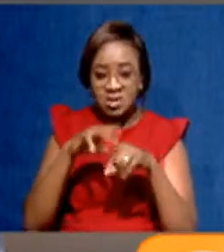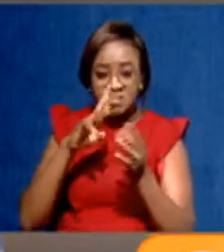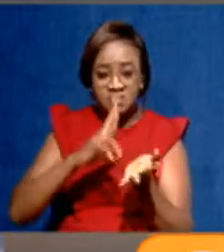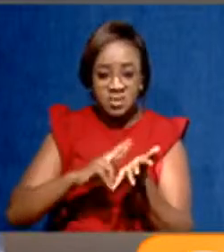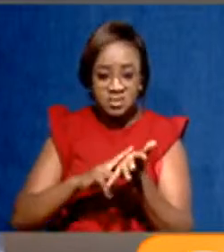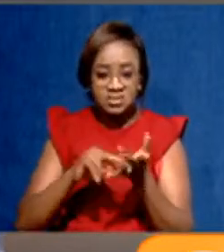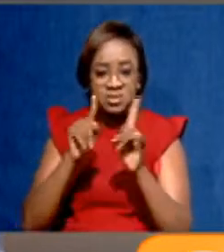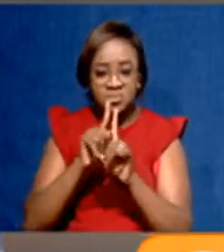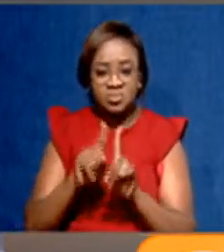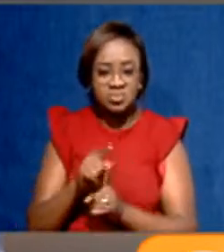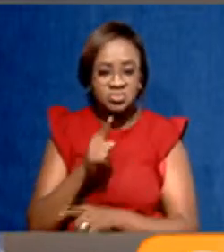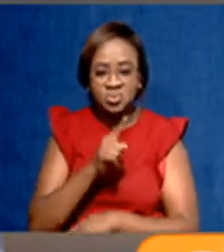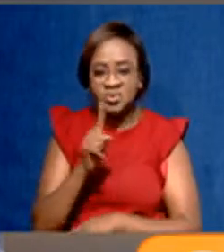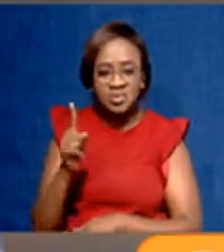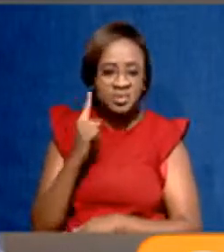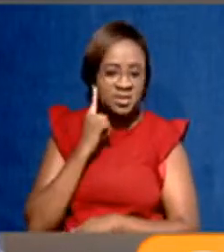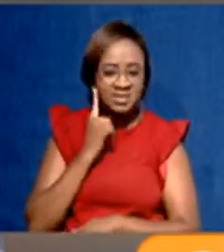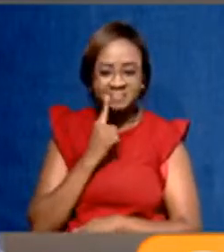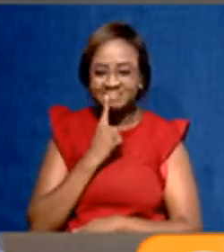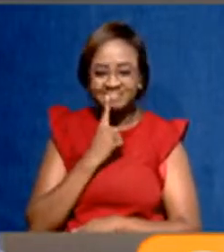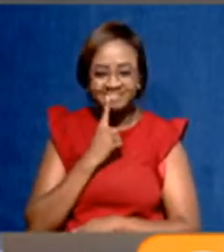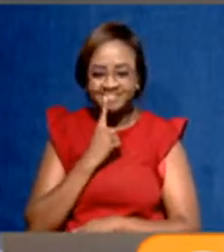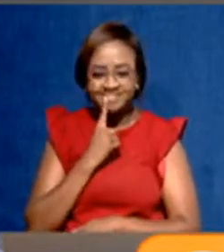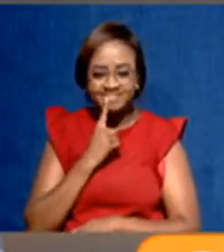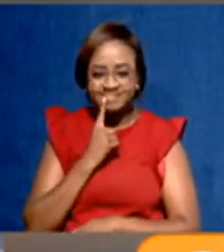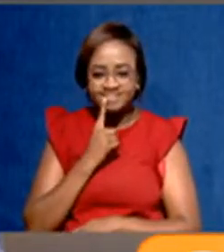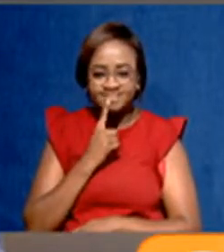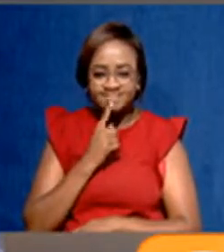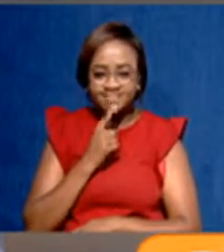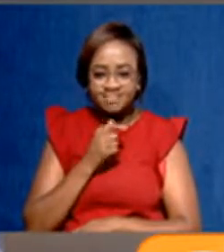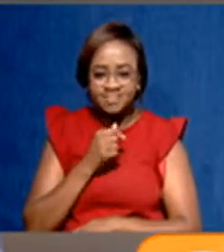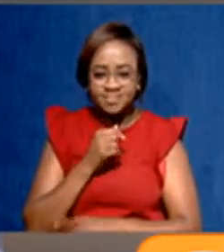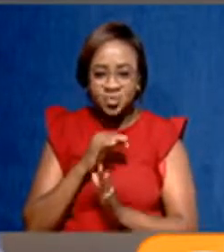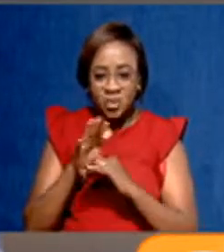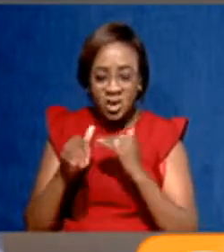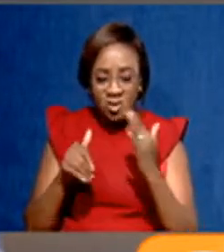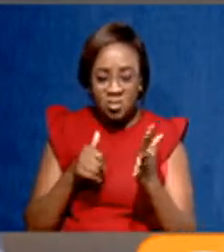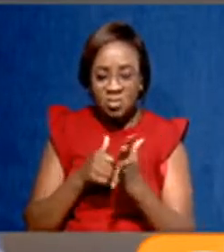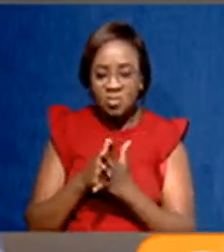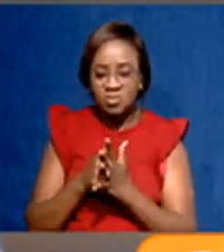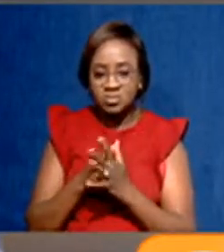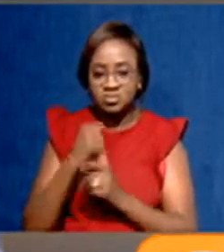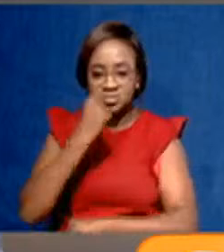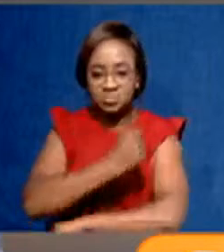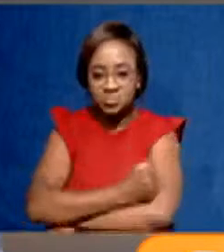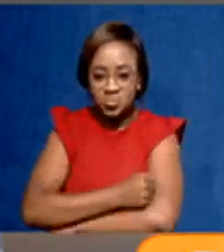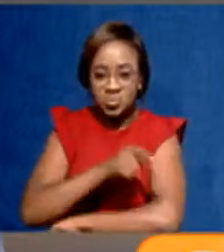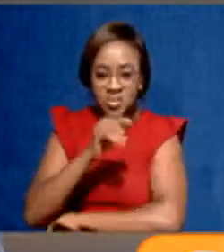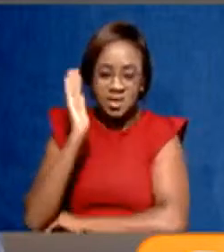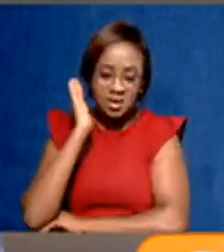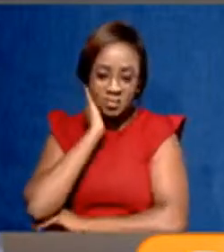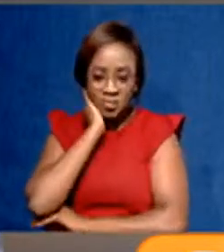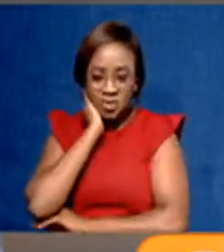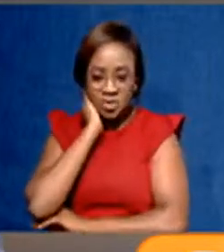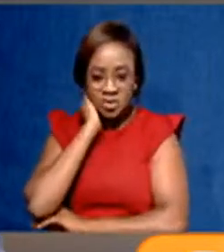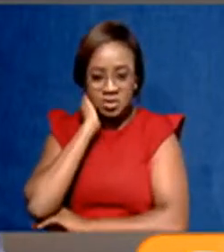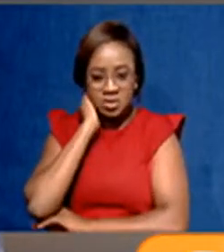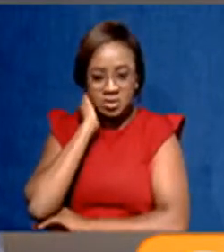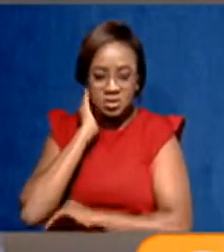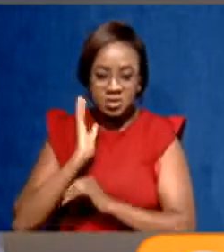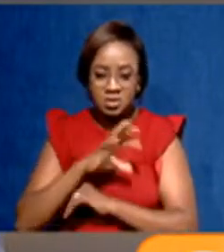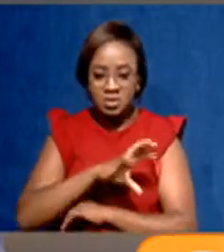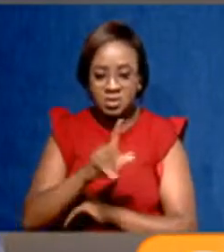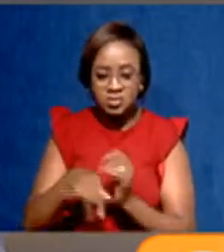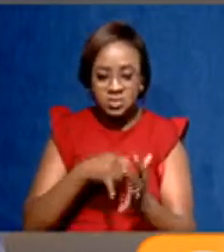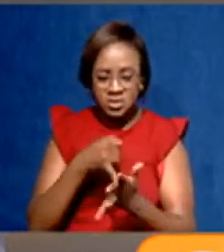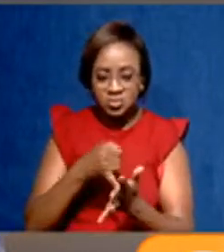basically everyone who turned up in our recruitment centers, which were basically all primary school in Murang'a County, they were admitted into the